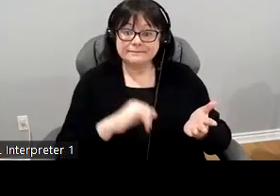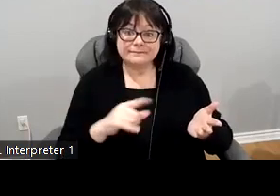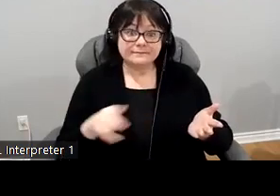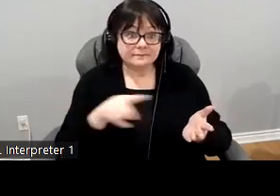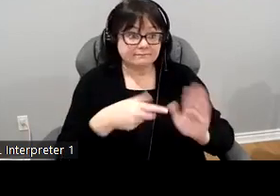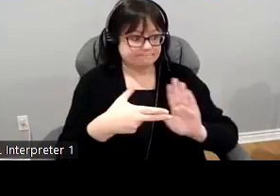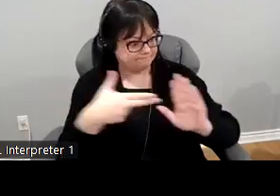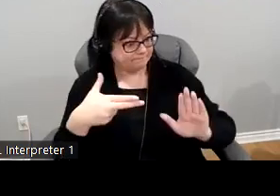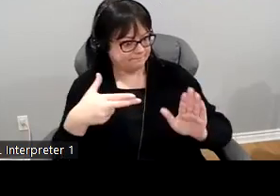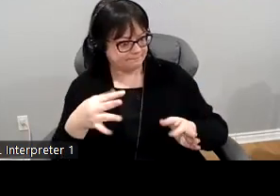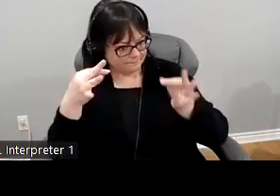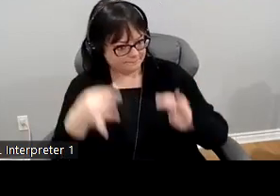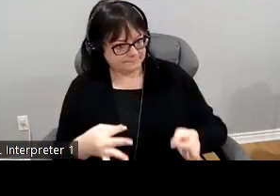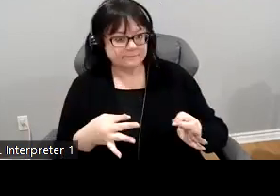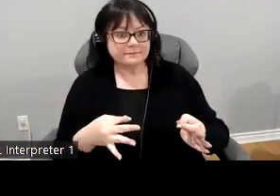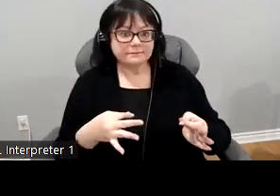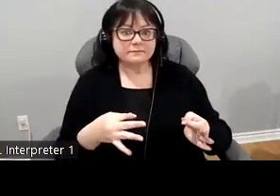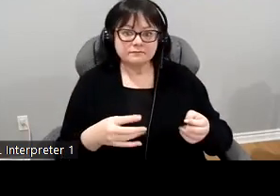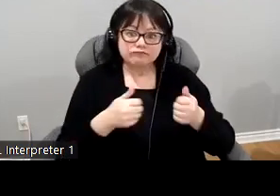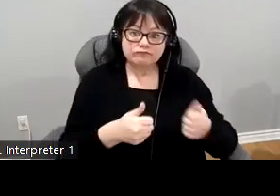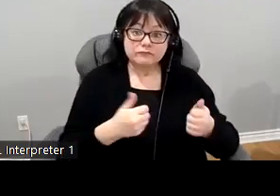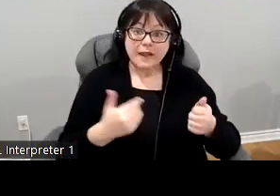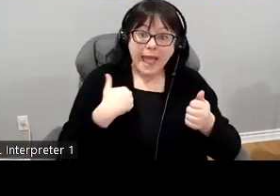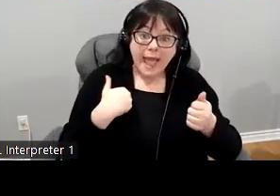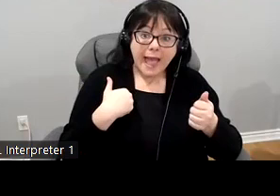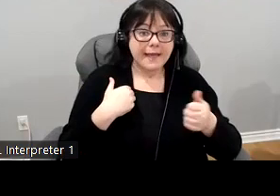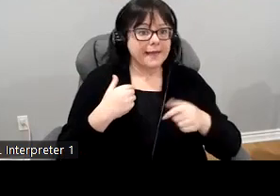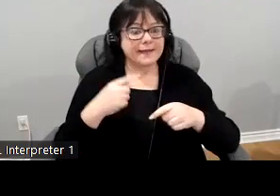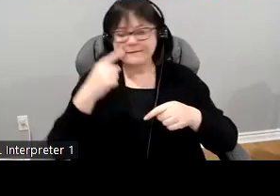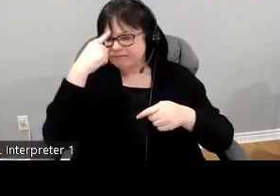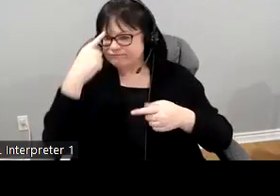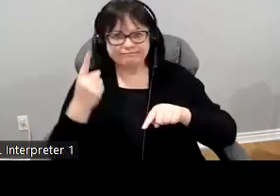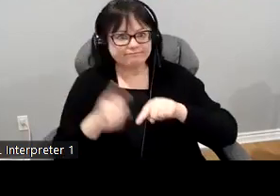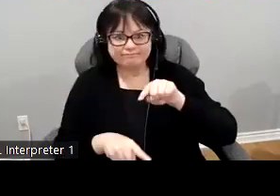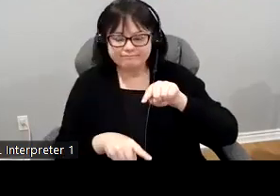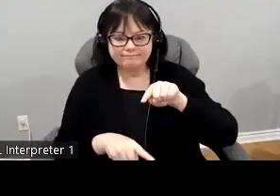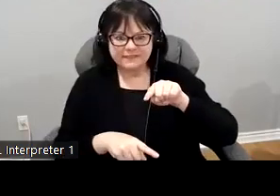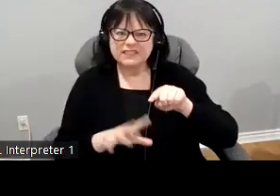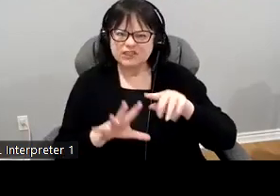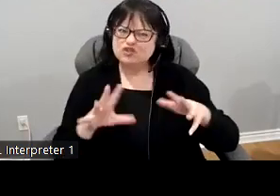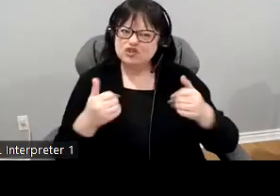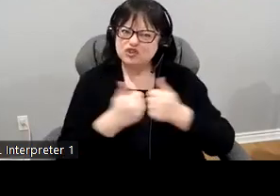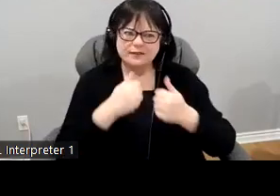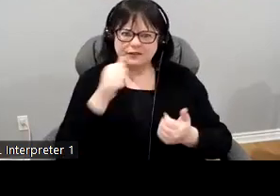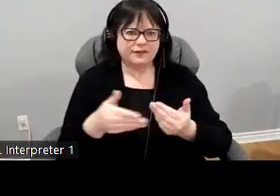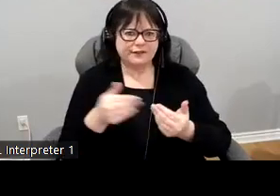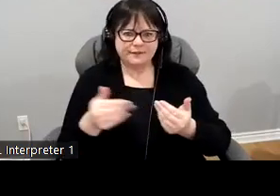capacity can be very challenging. And colleagues and friends of mine